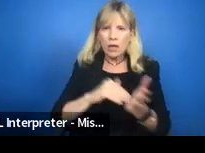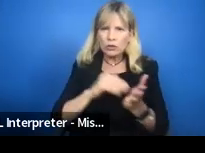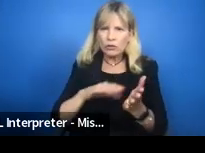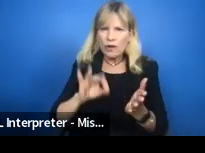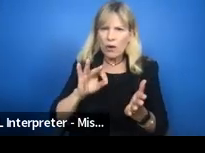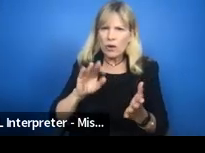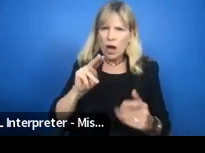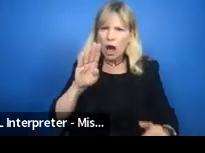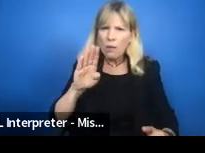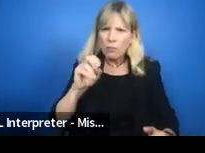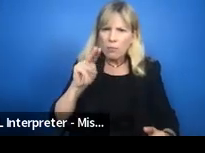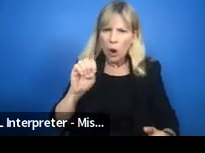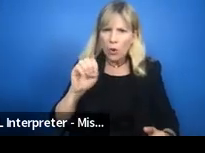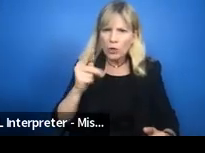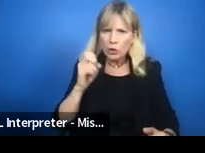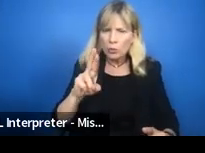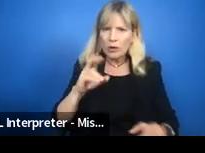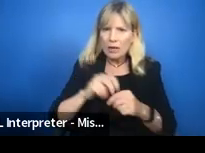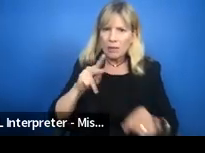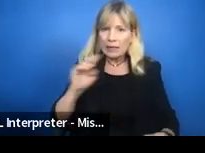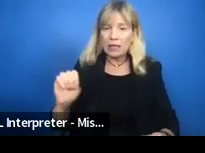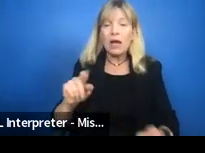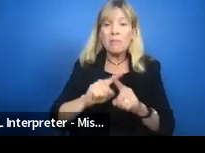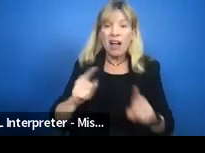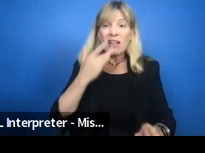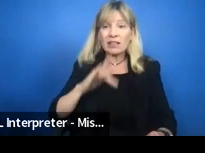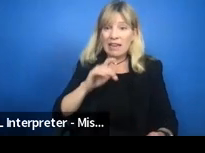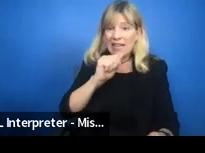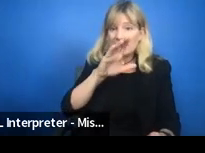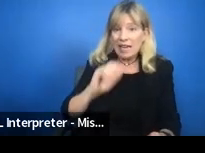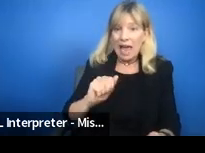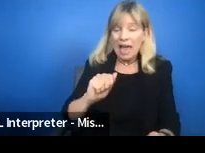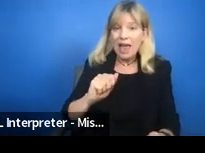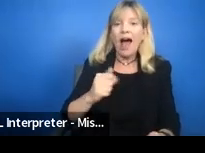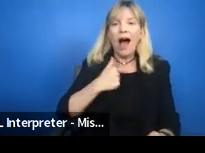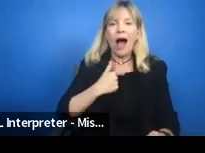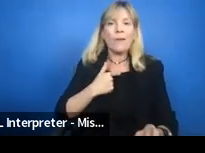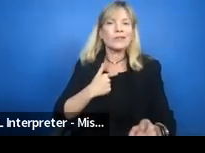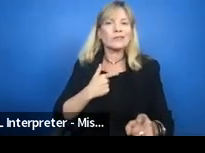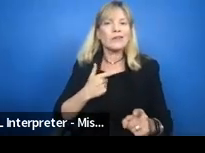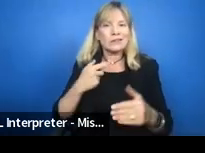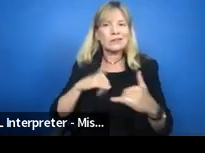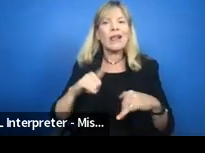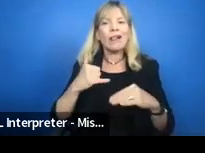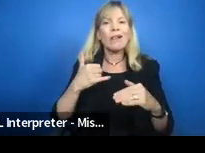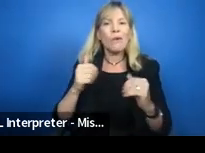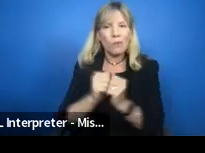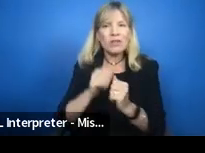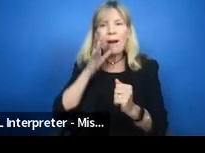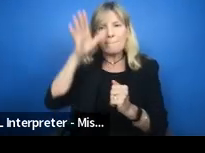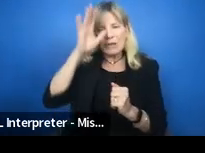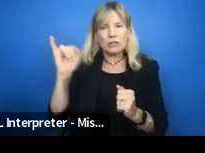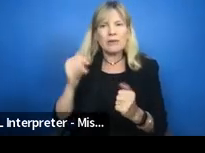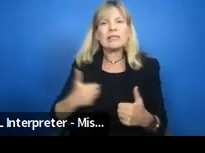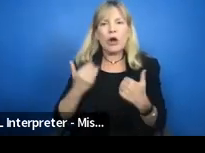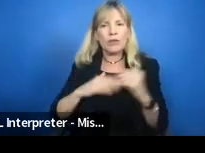knee. And luckily, thanks to the ACA, I was on my parents' health insurance because I was under the age of 26. I